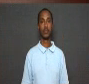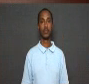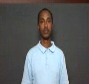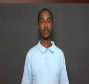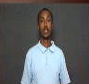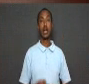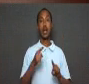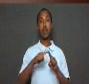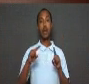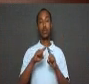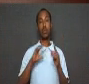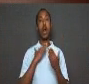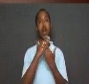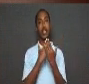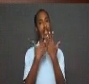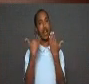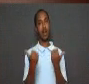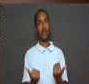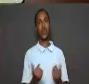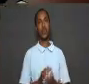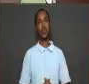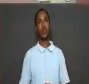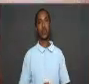Let's get back to our lesson.